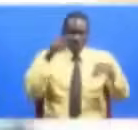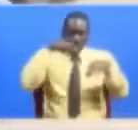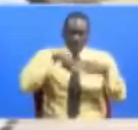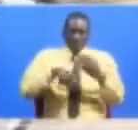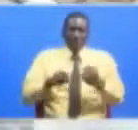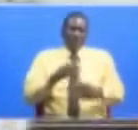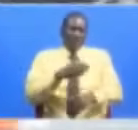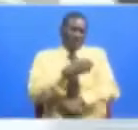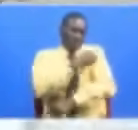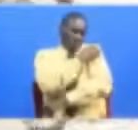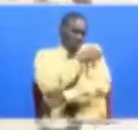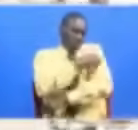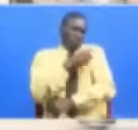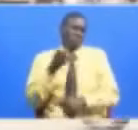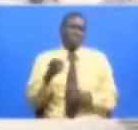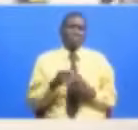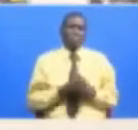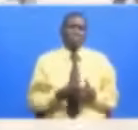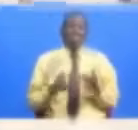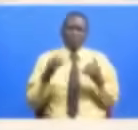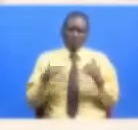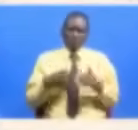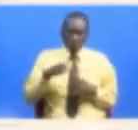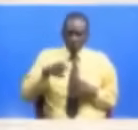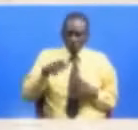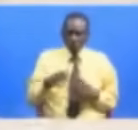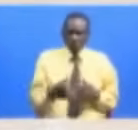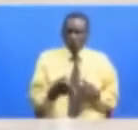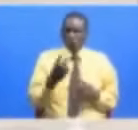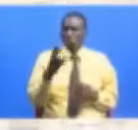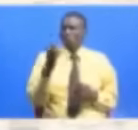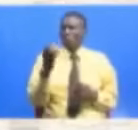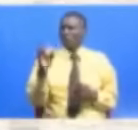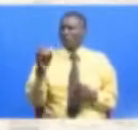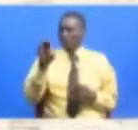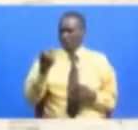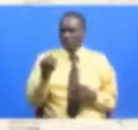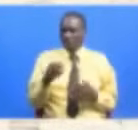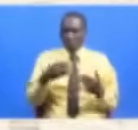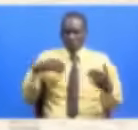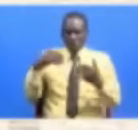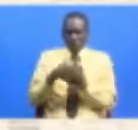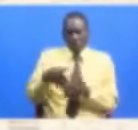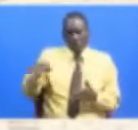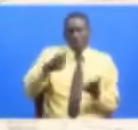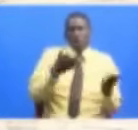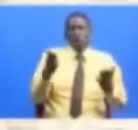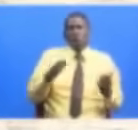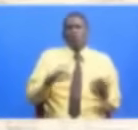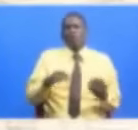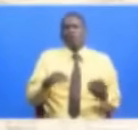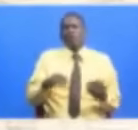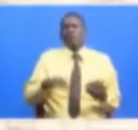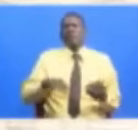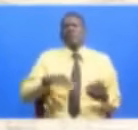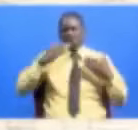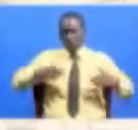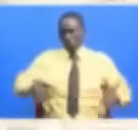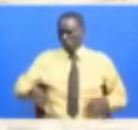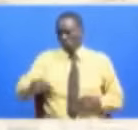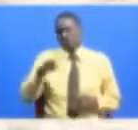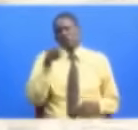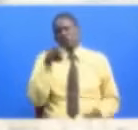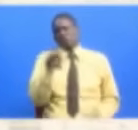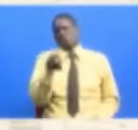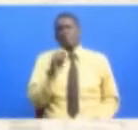allowed beyond this point. And after walking for nearly 200 meters, we arrived at the spot where the deceased was